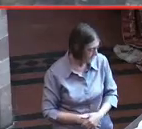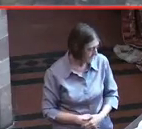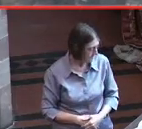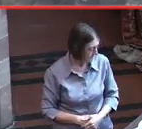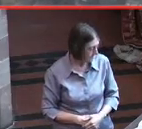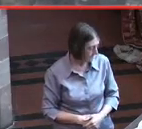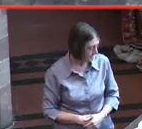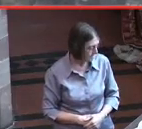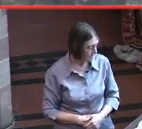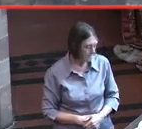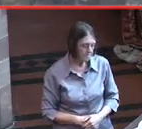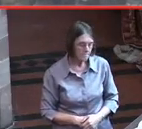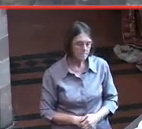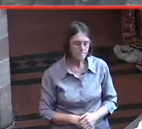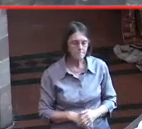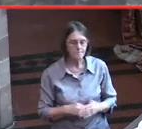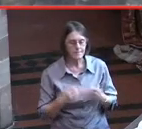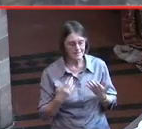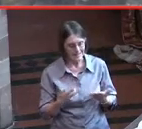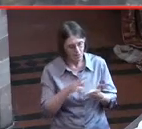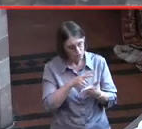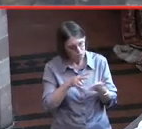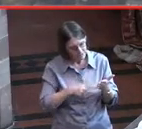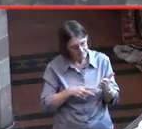A reading from the Epistle to the Romans.